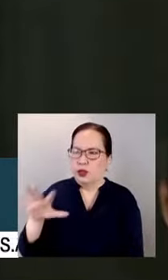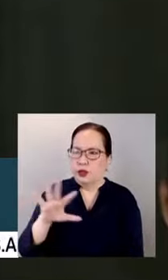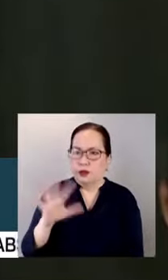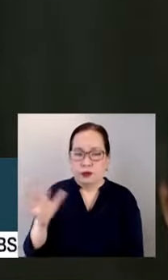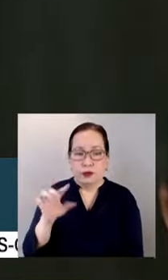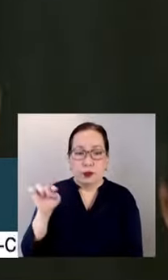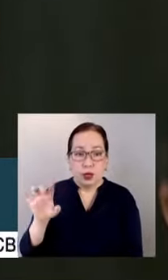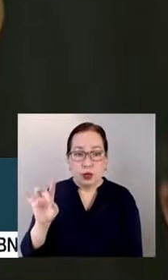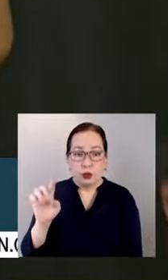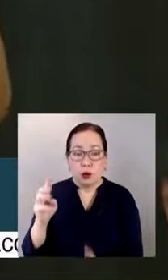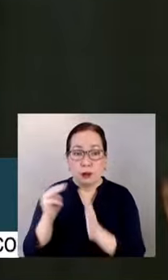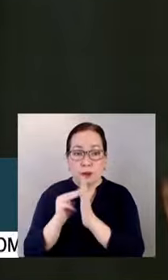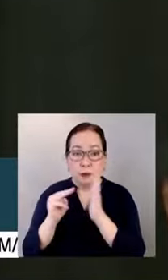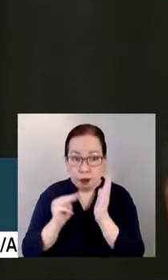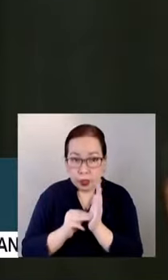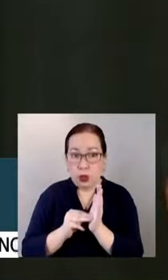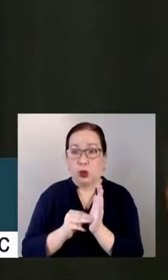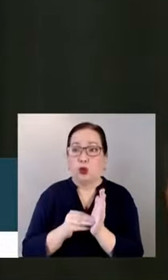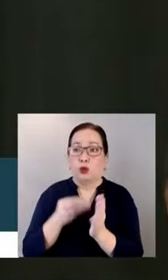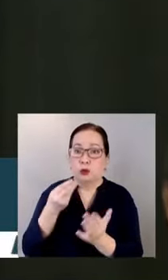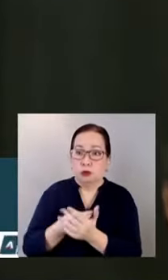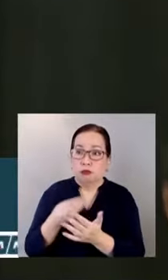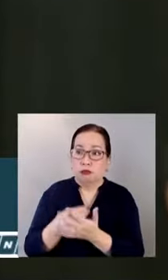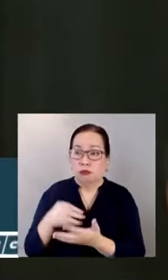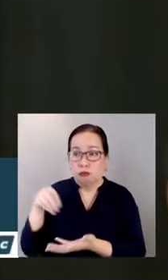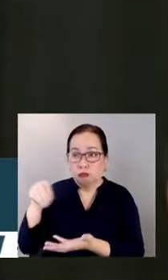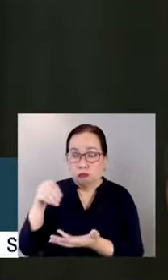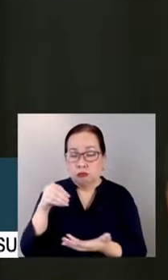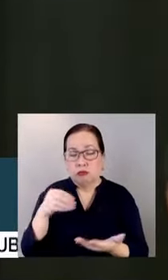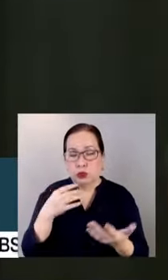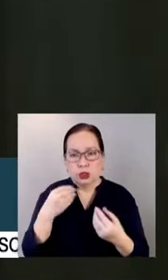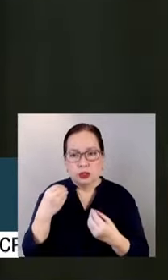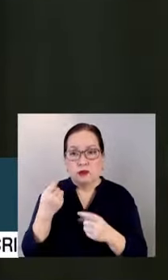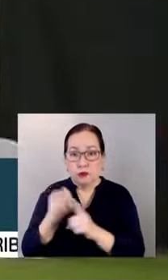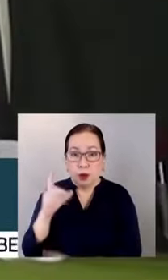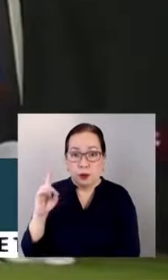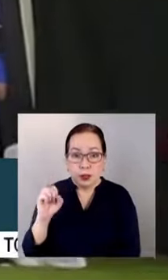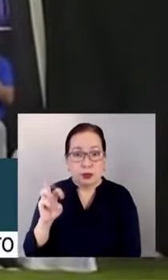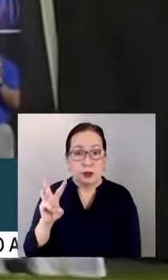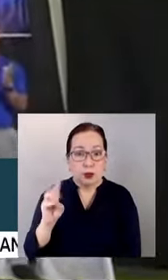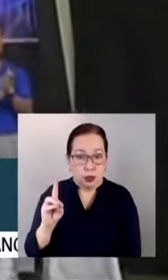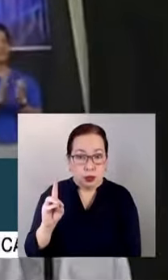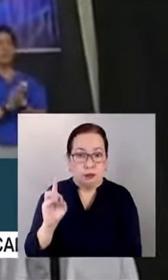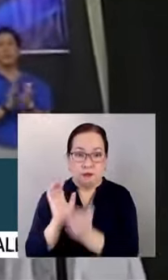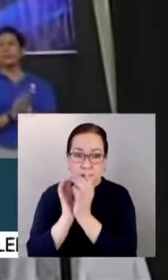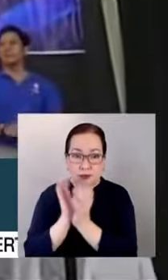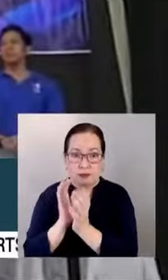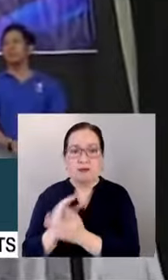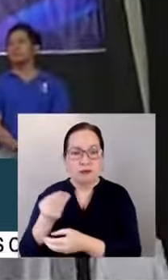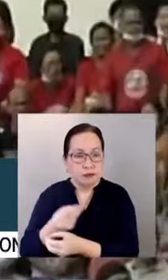pesos worth of financial assistance from the DSWD has been distributed